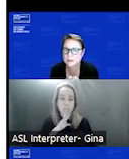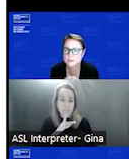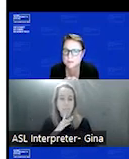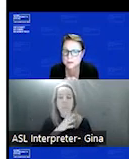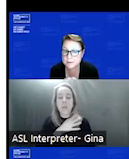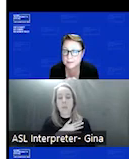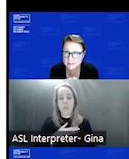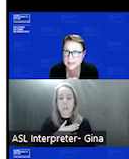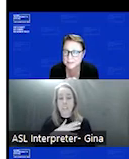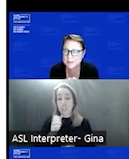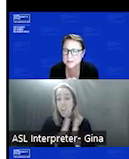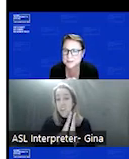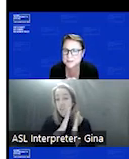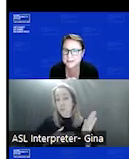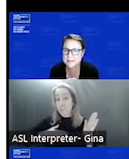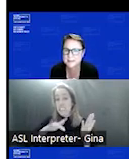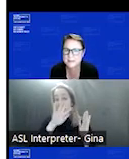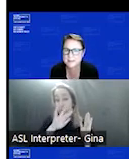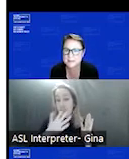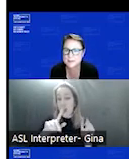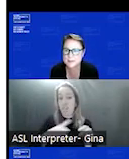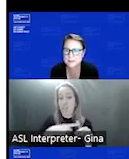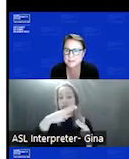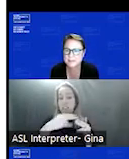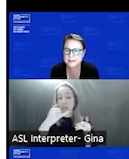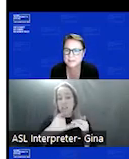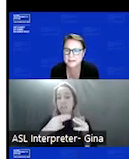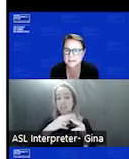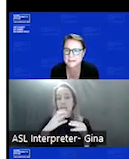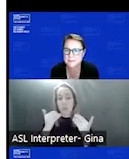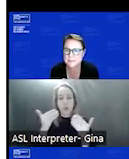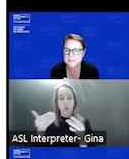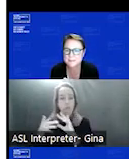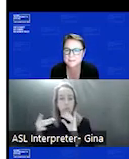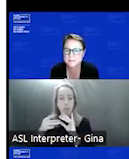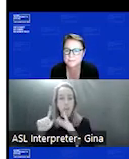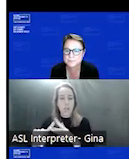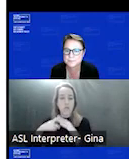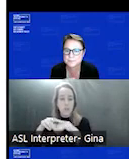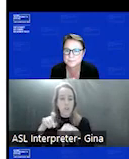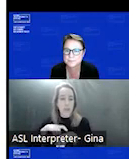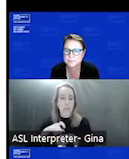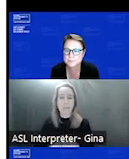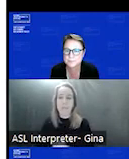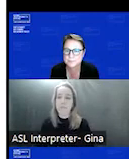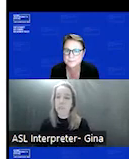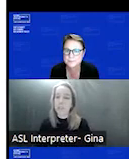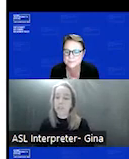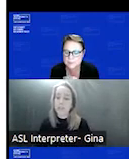I'll ask you to spell and state and spell your first and last name, and then you can make your statement and I'll begin to time you.